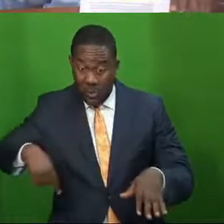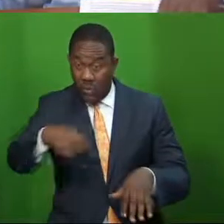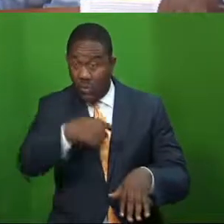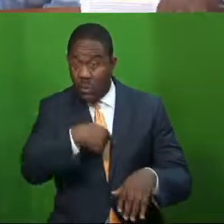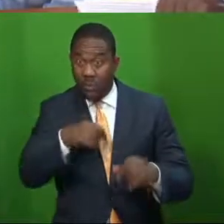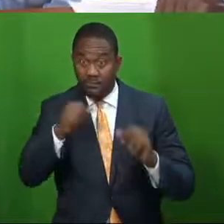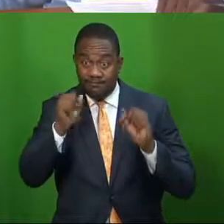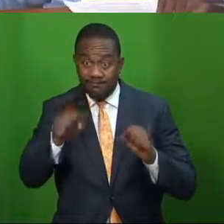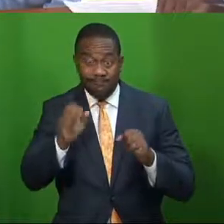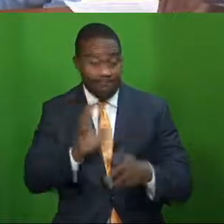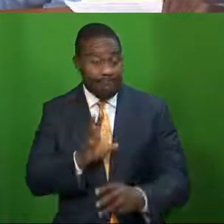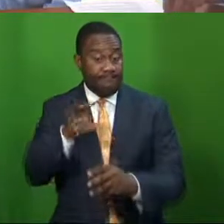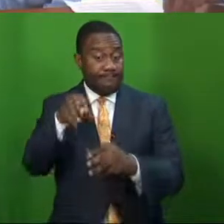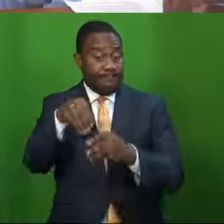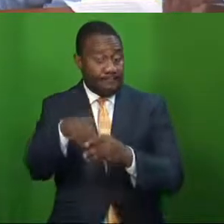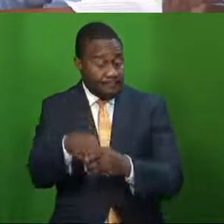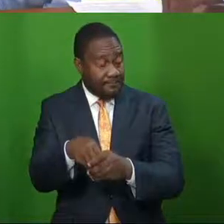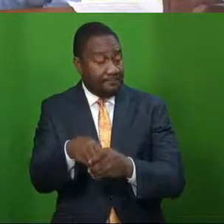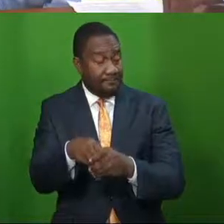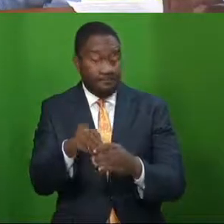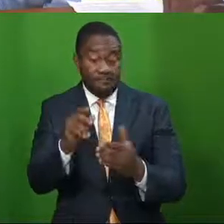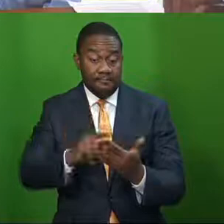can benefit from